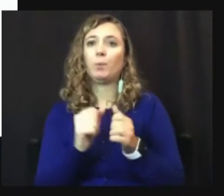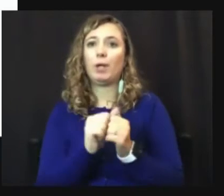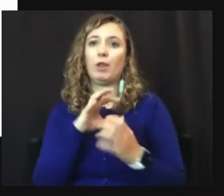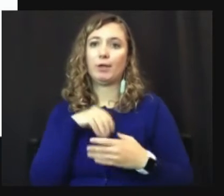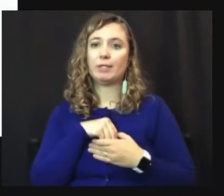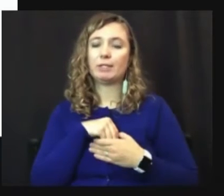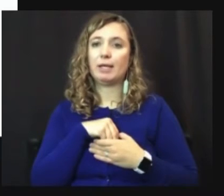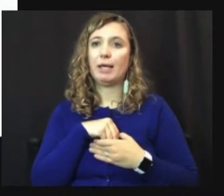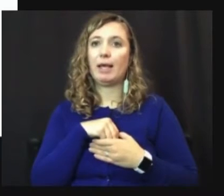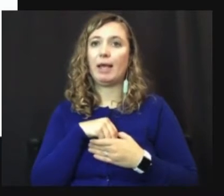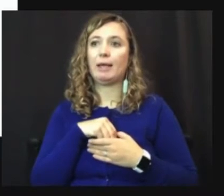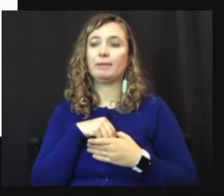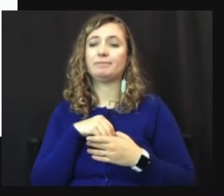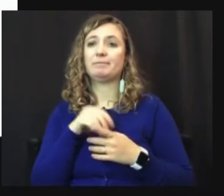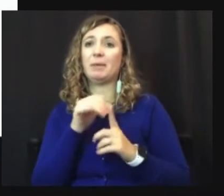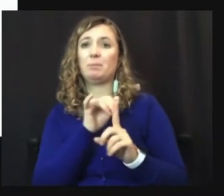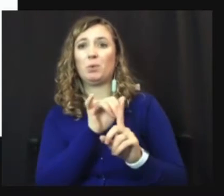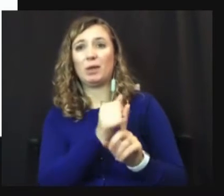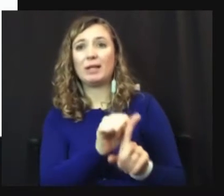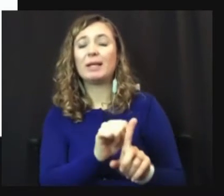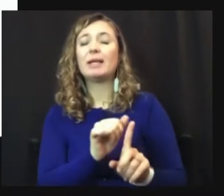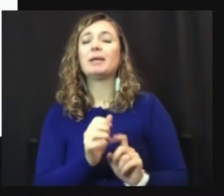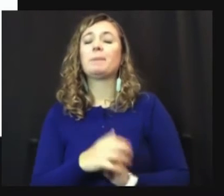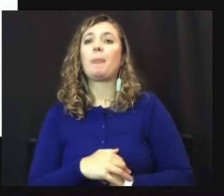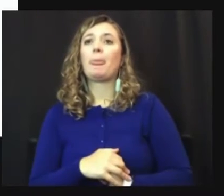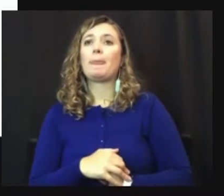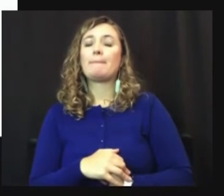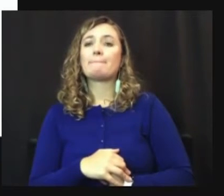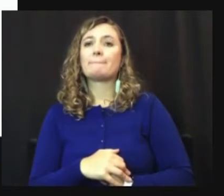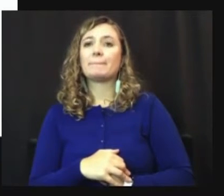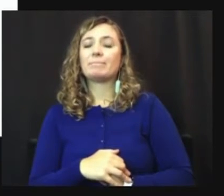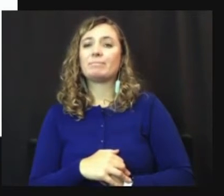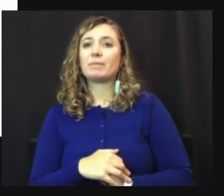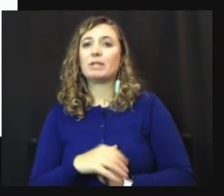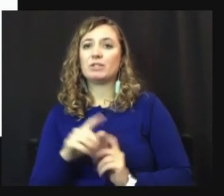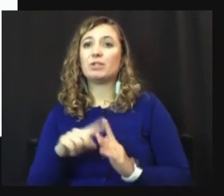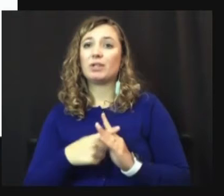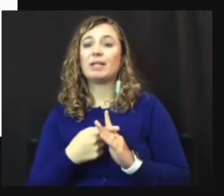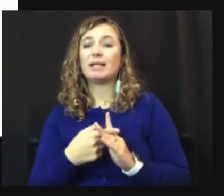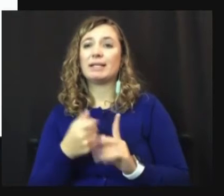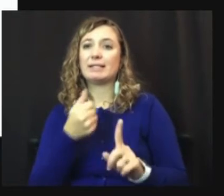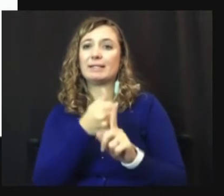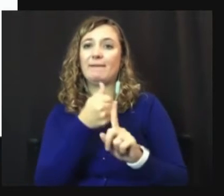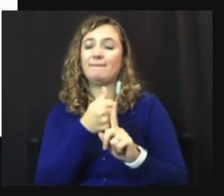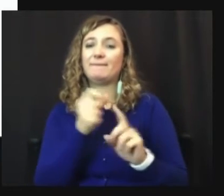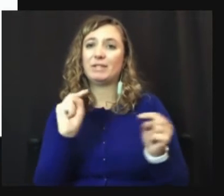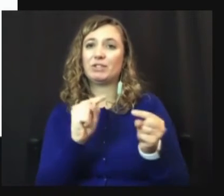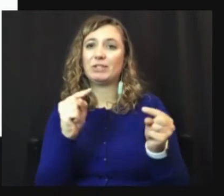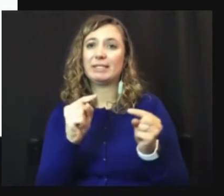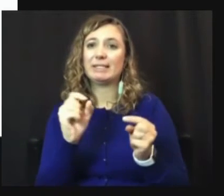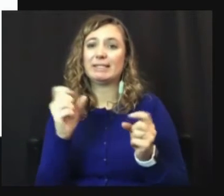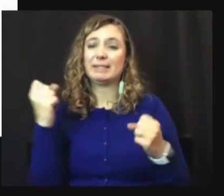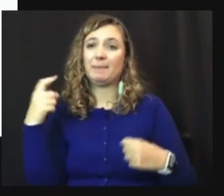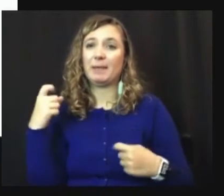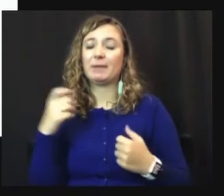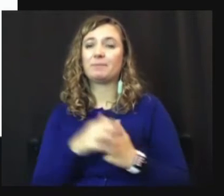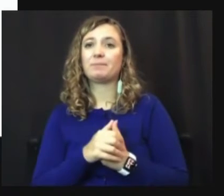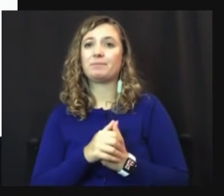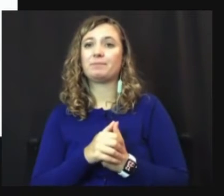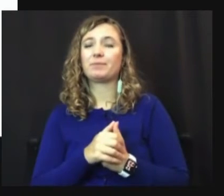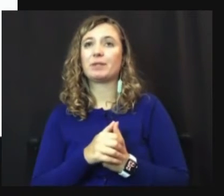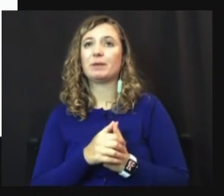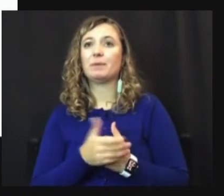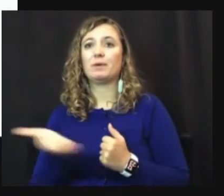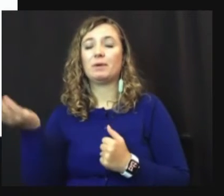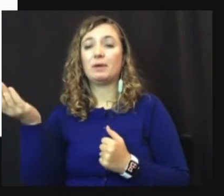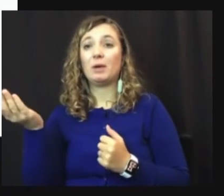bullied, really falling into self-injurious stems, which I described before. But I also did used to hit myself